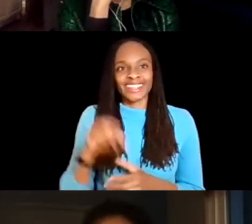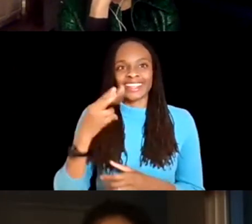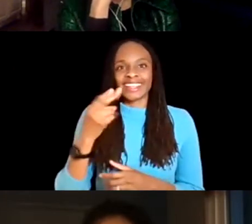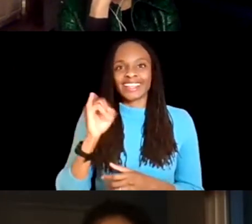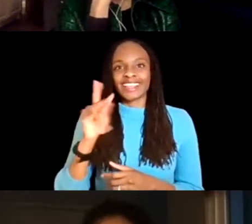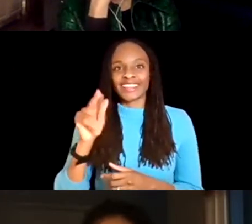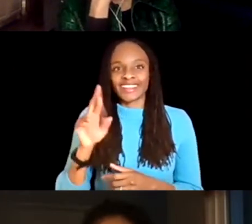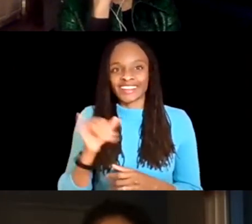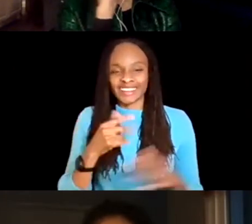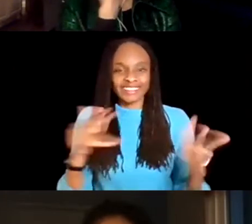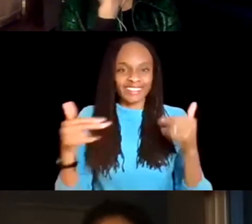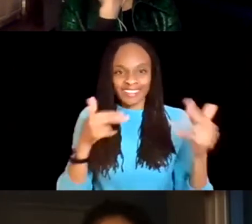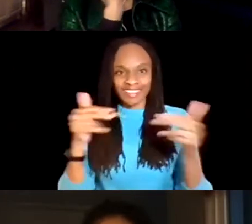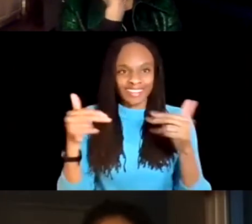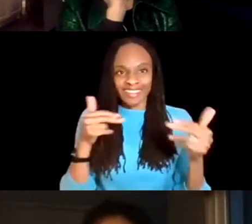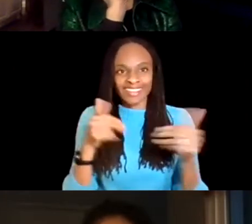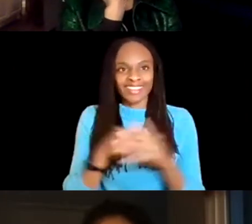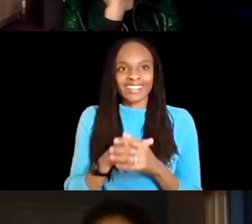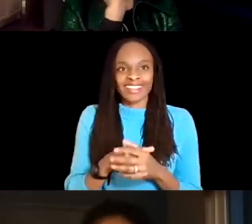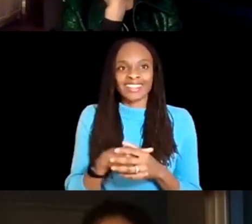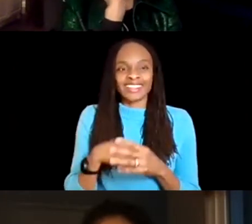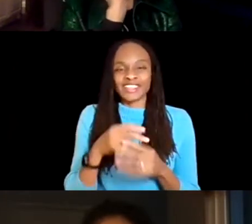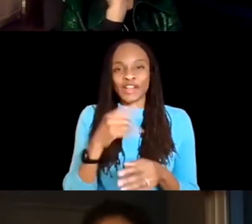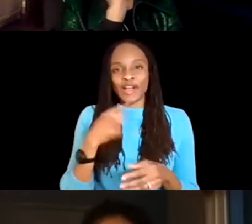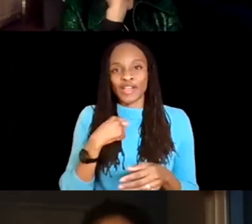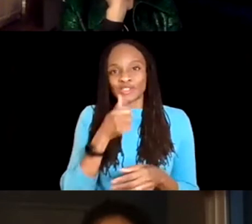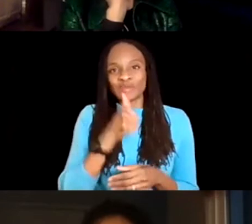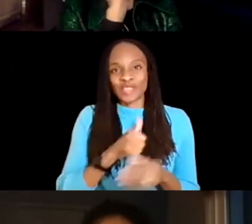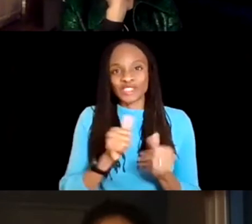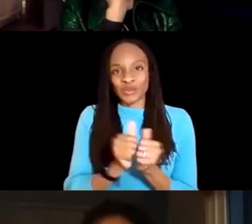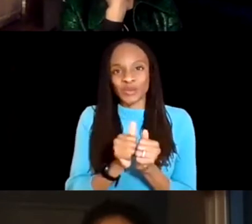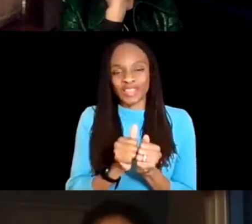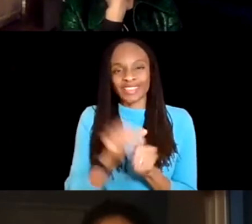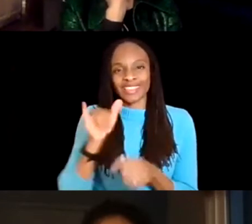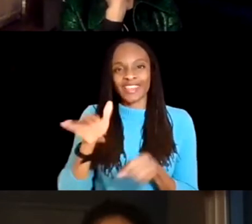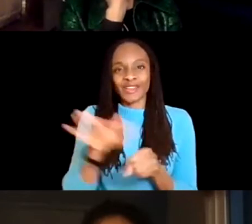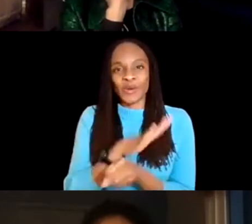nervous. There's a lot of tension in that whole movie, but